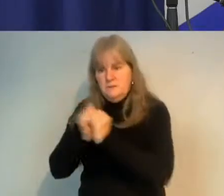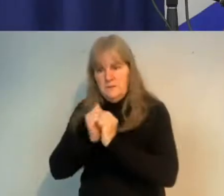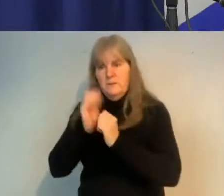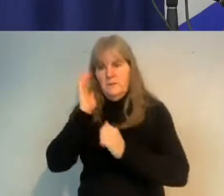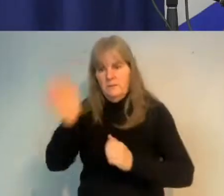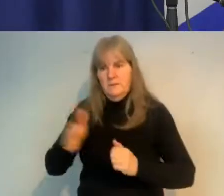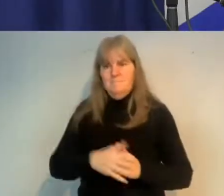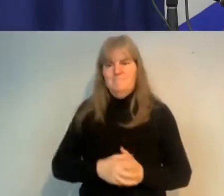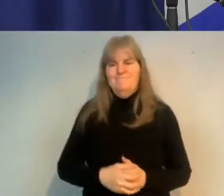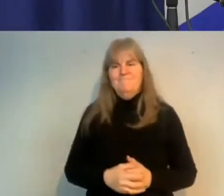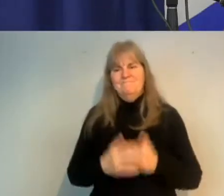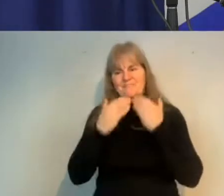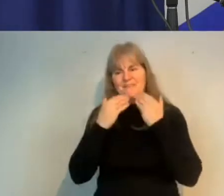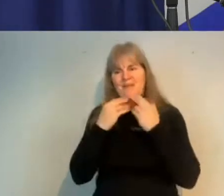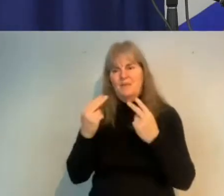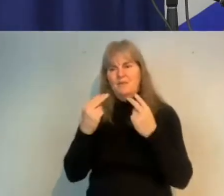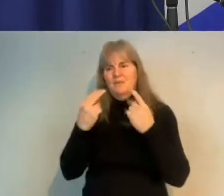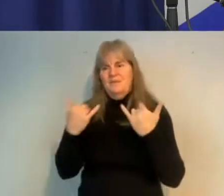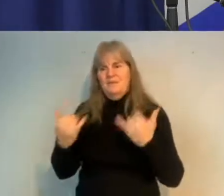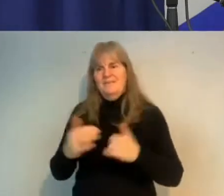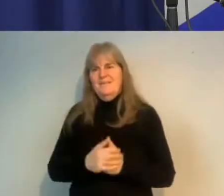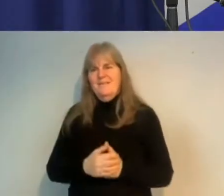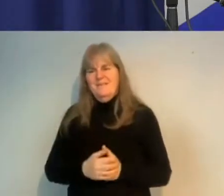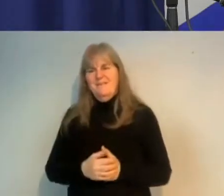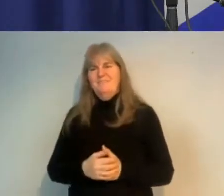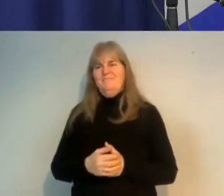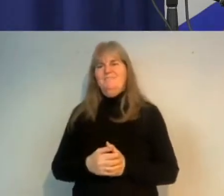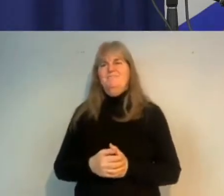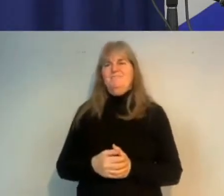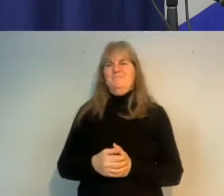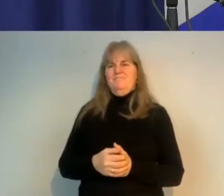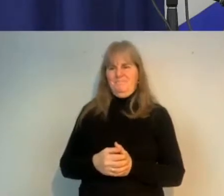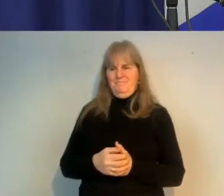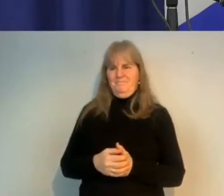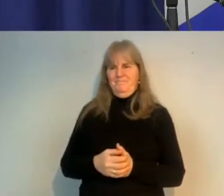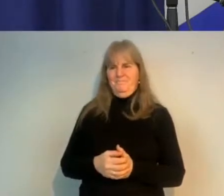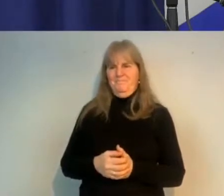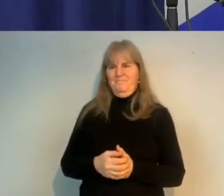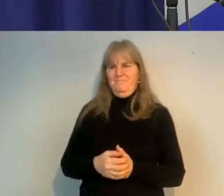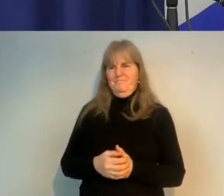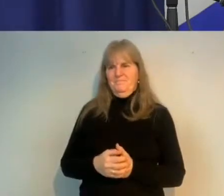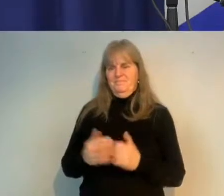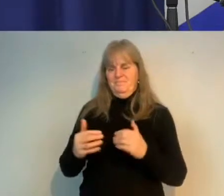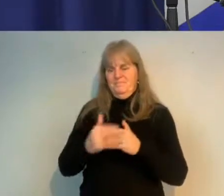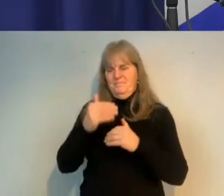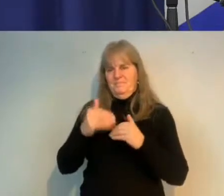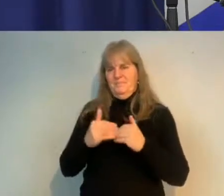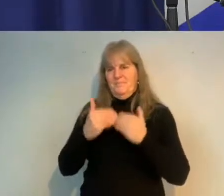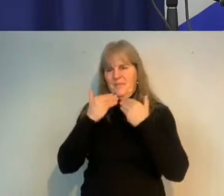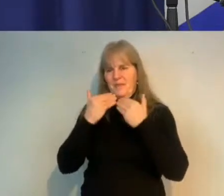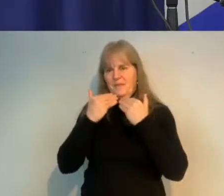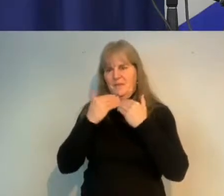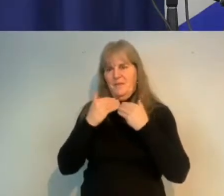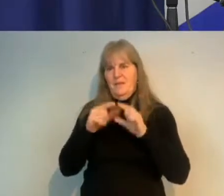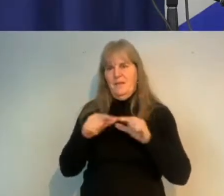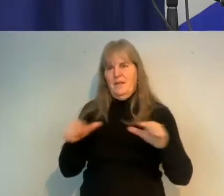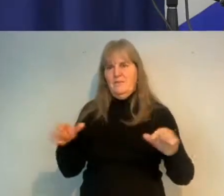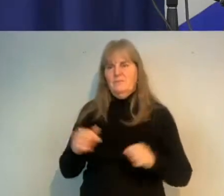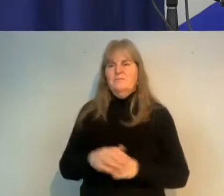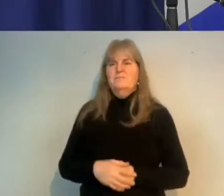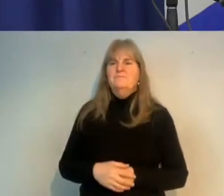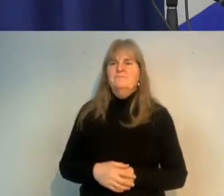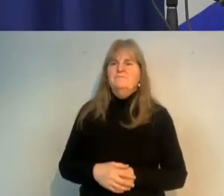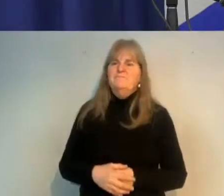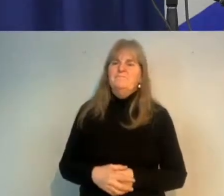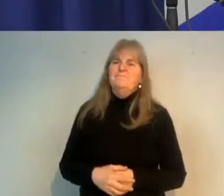Thank you for listening today. Shoni Tan, Gunalshish, Masicho, thank you, and merci.